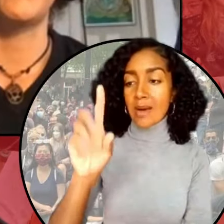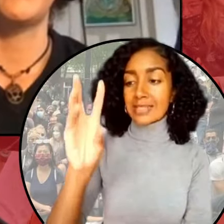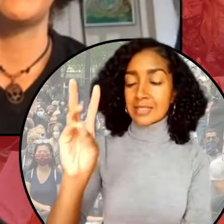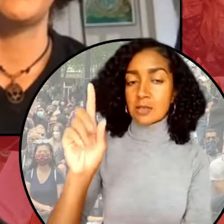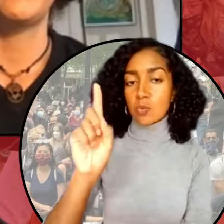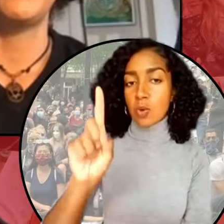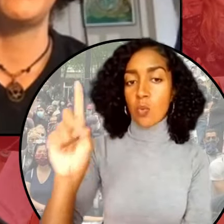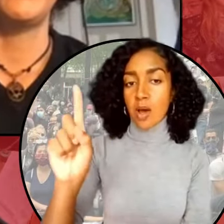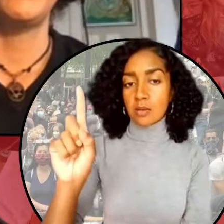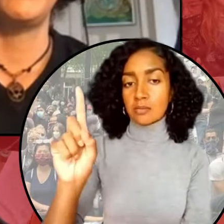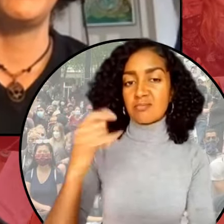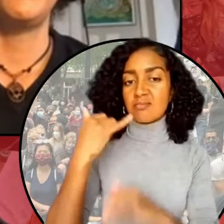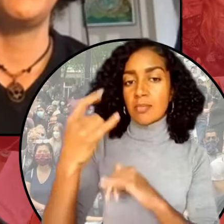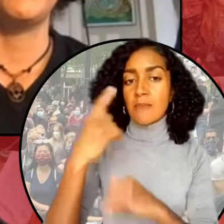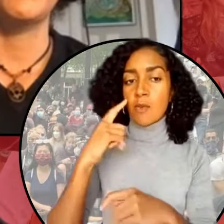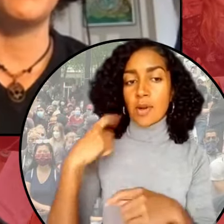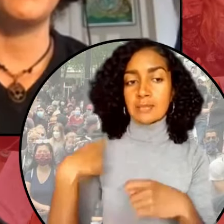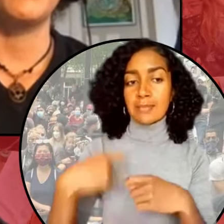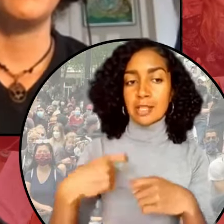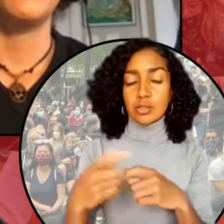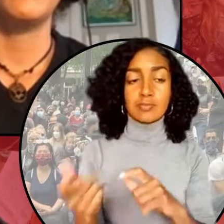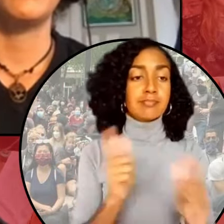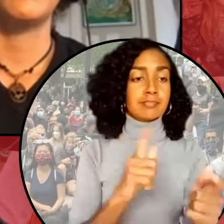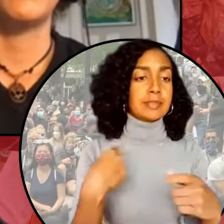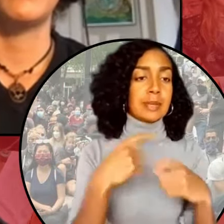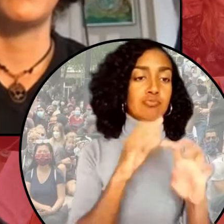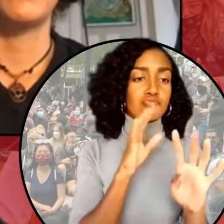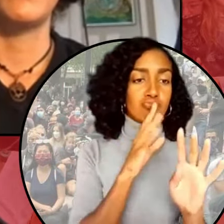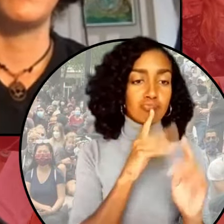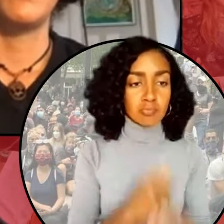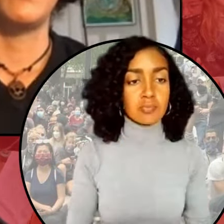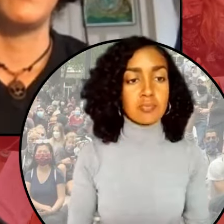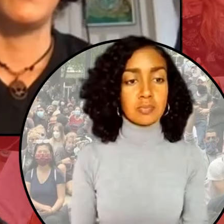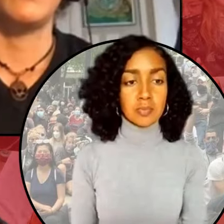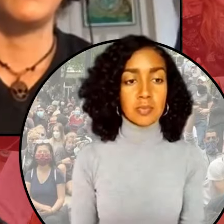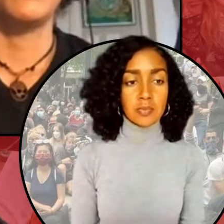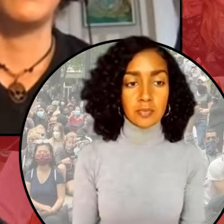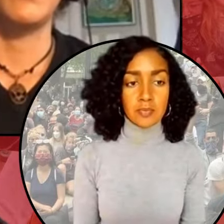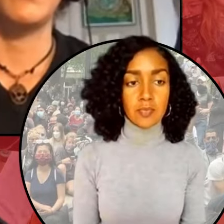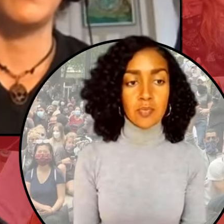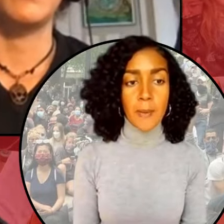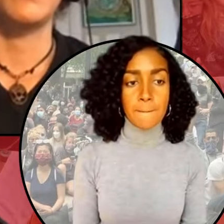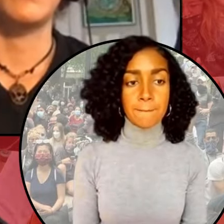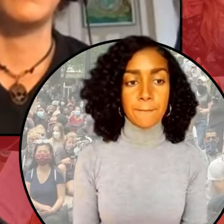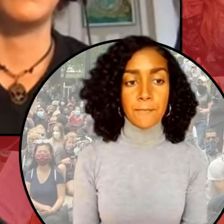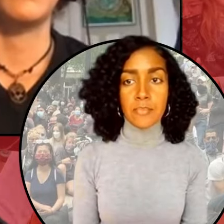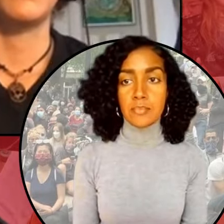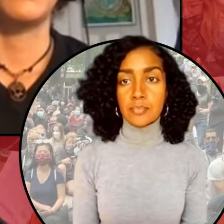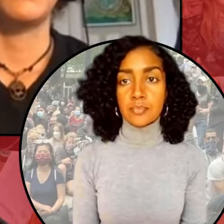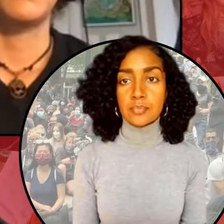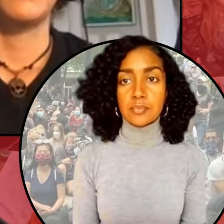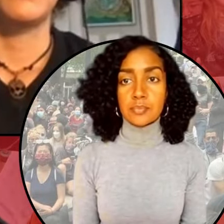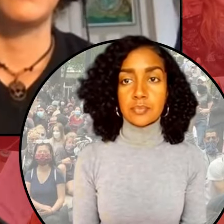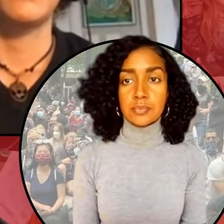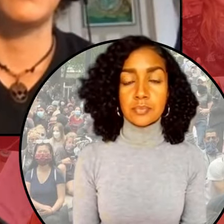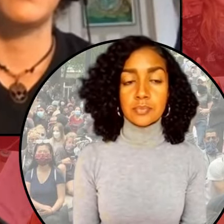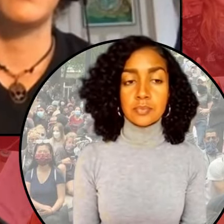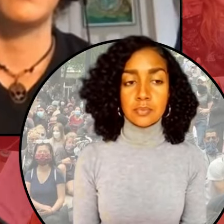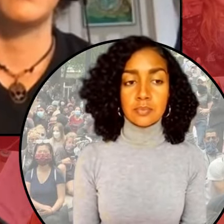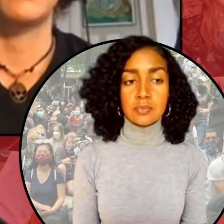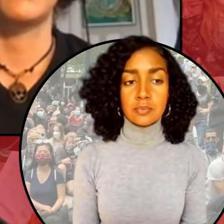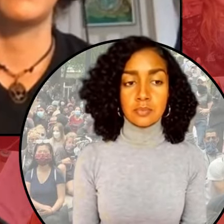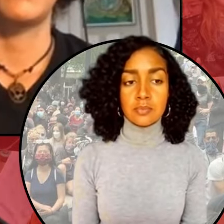609-663-1611. Y nada más un breve recordatorio para las personas que se conecten, por favor mantengan su micrófono silenciado para